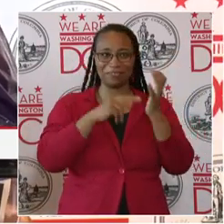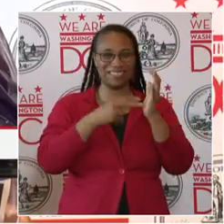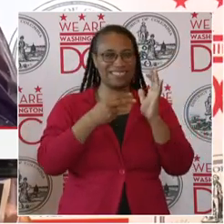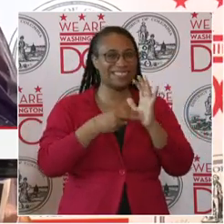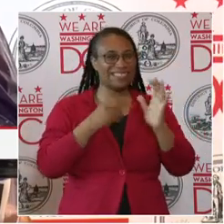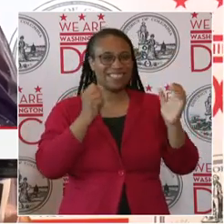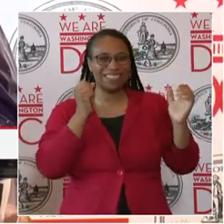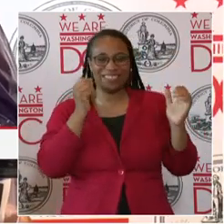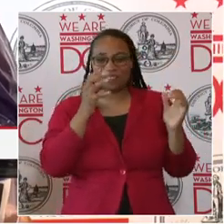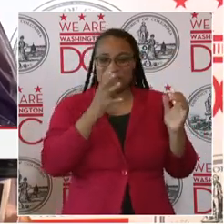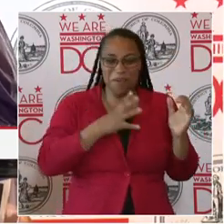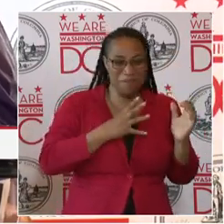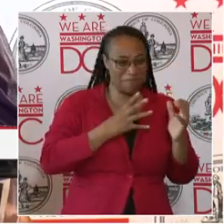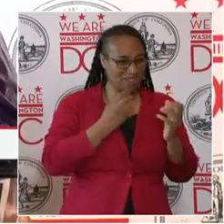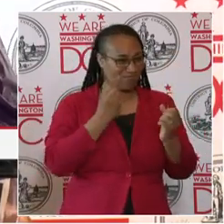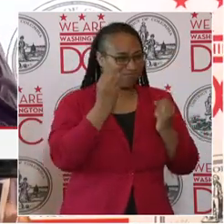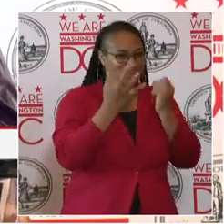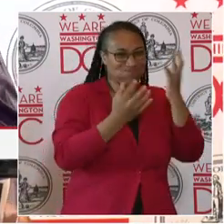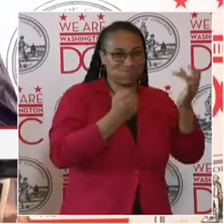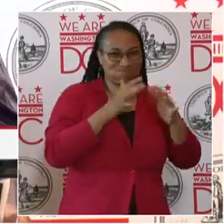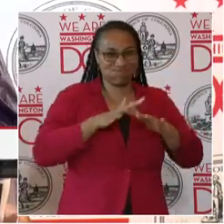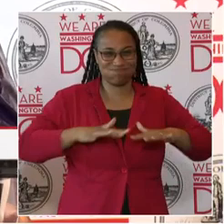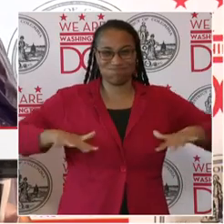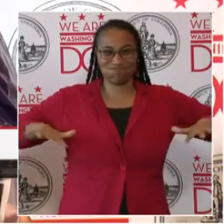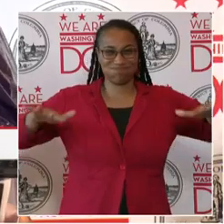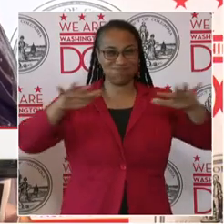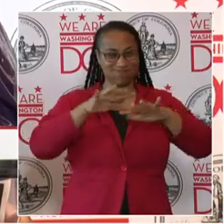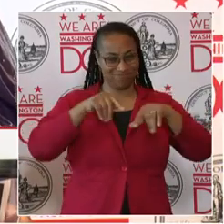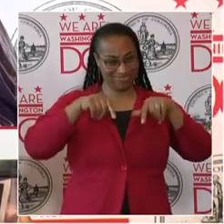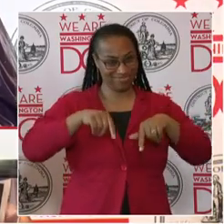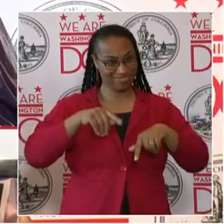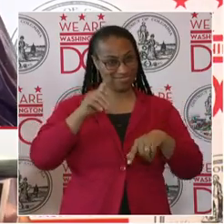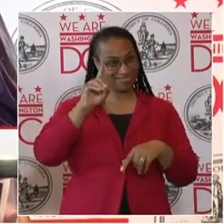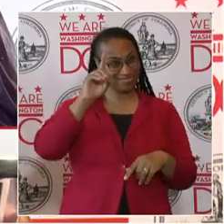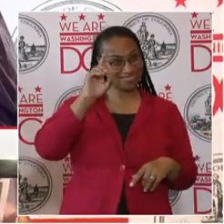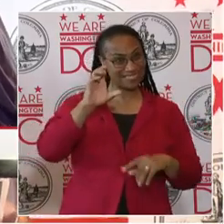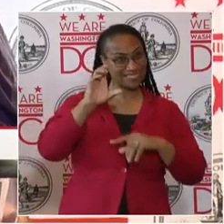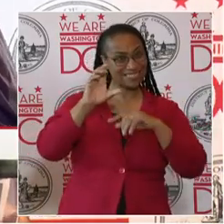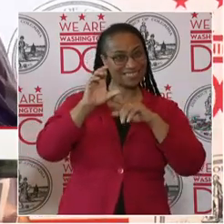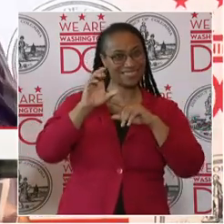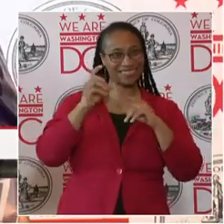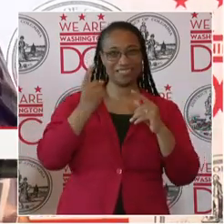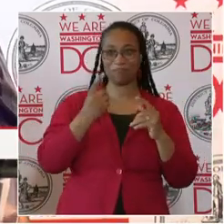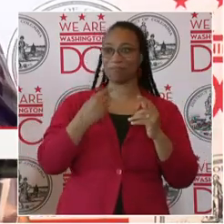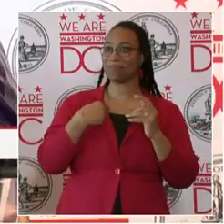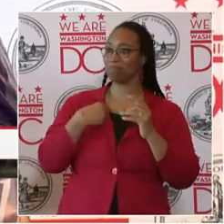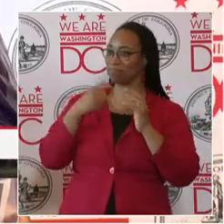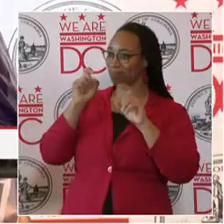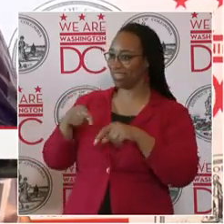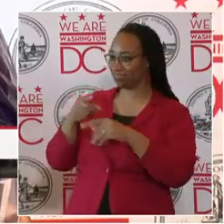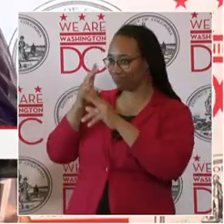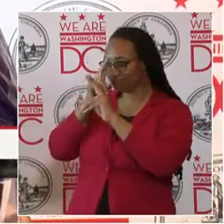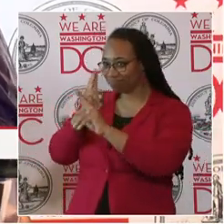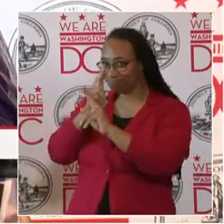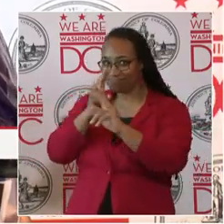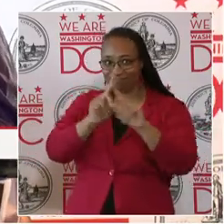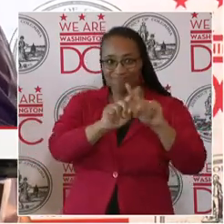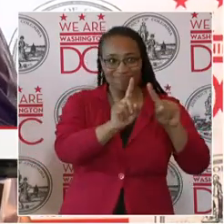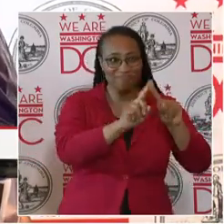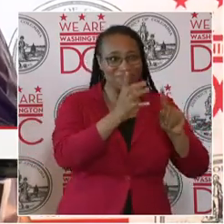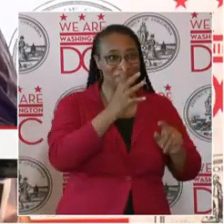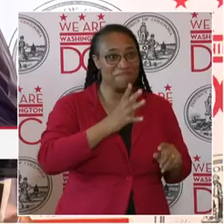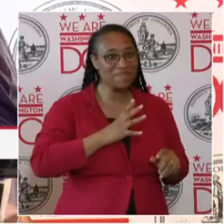I know as a native Washingtonian, we have something to say. I am here as an appointee of our